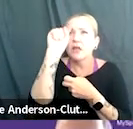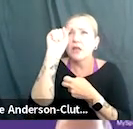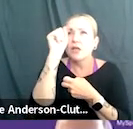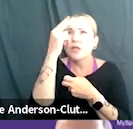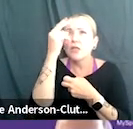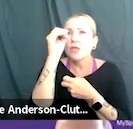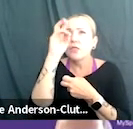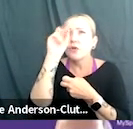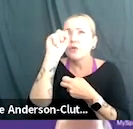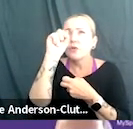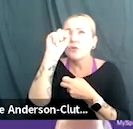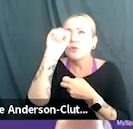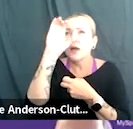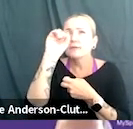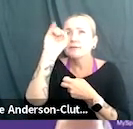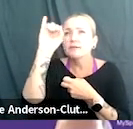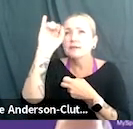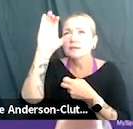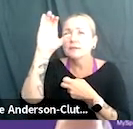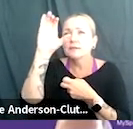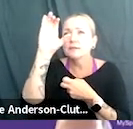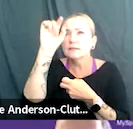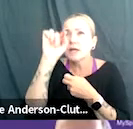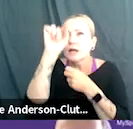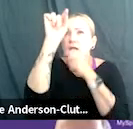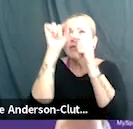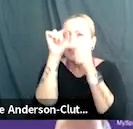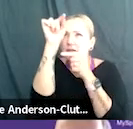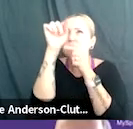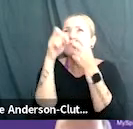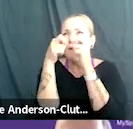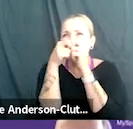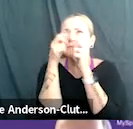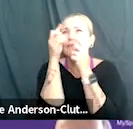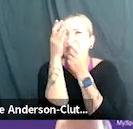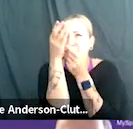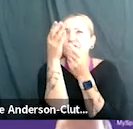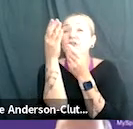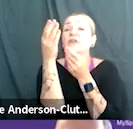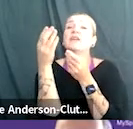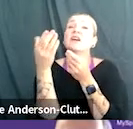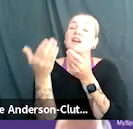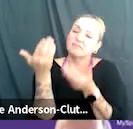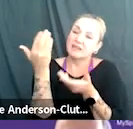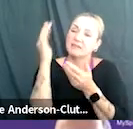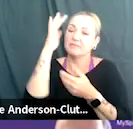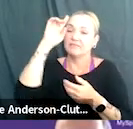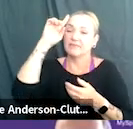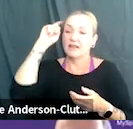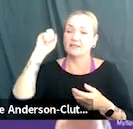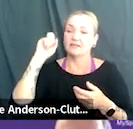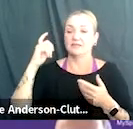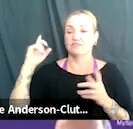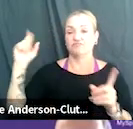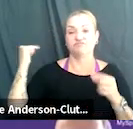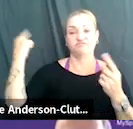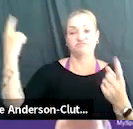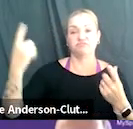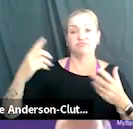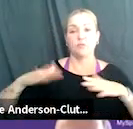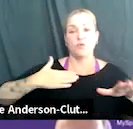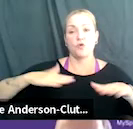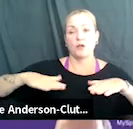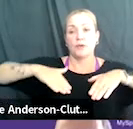When his name was called, he would sort of respond occasionally, but he didn't initiate any interactions with myself or with his mother. He sat beside his